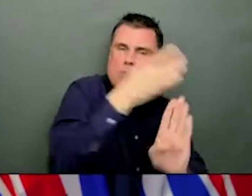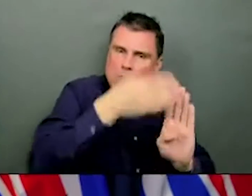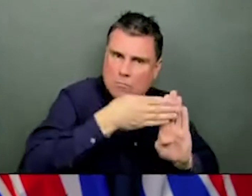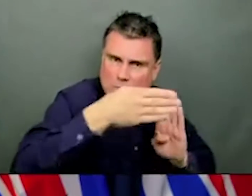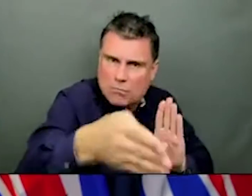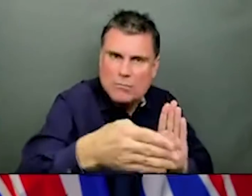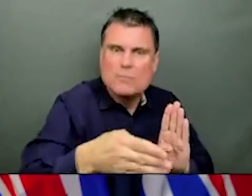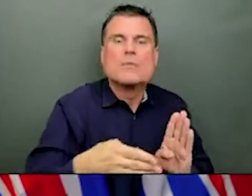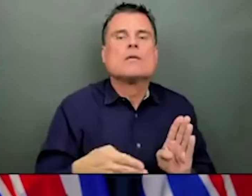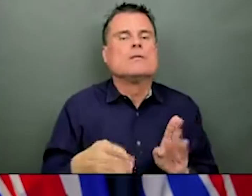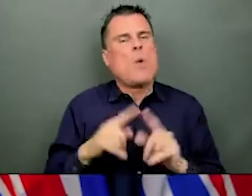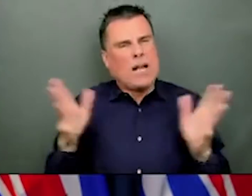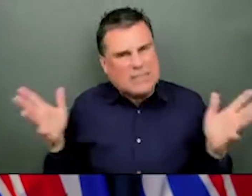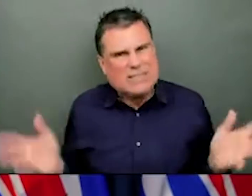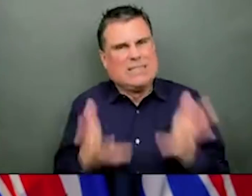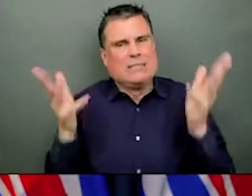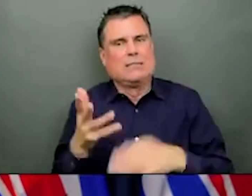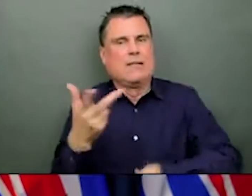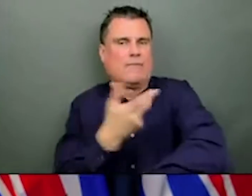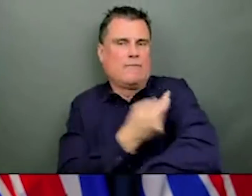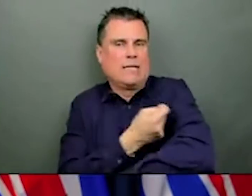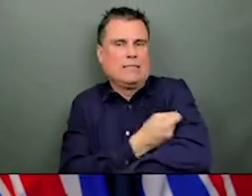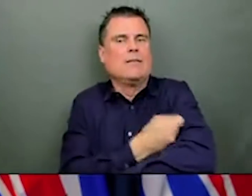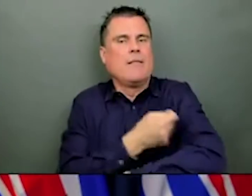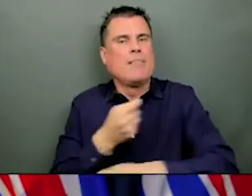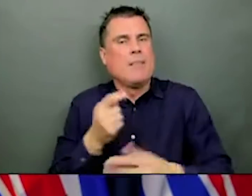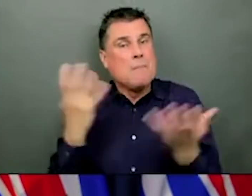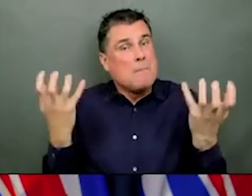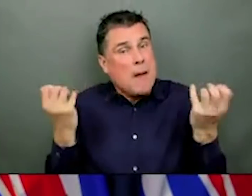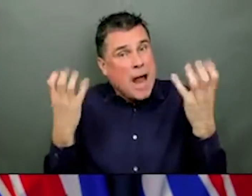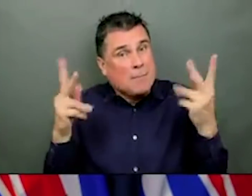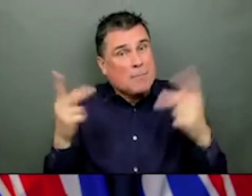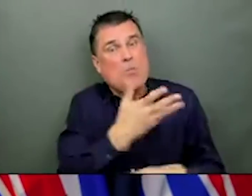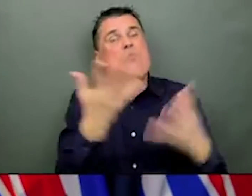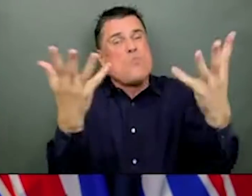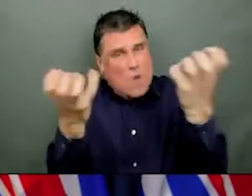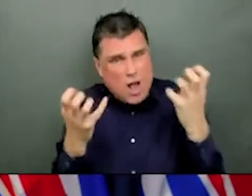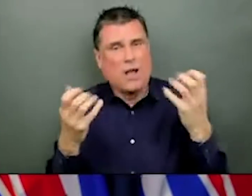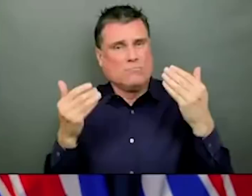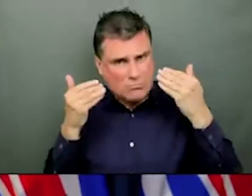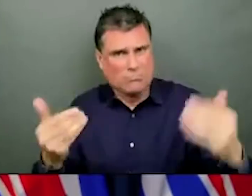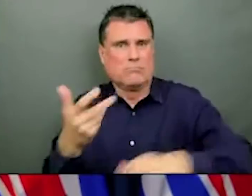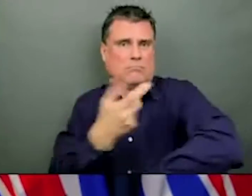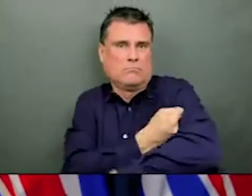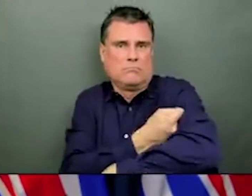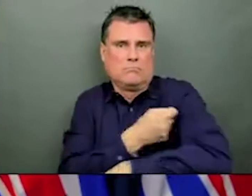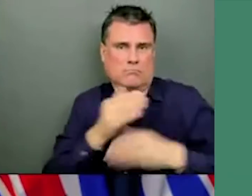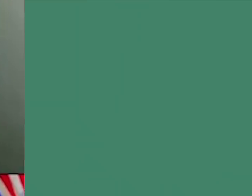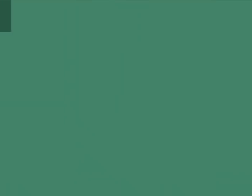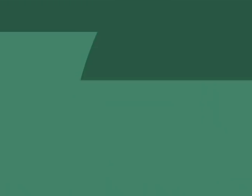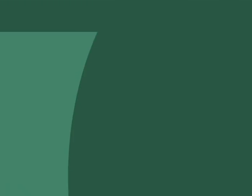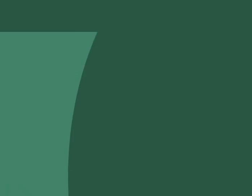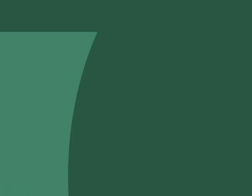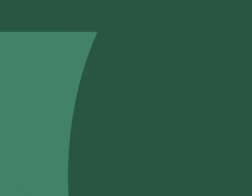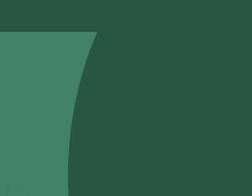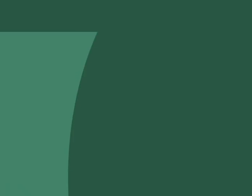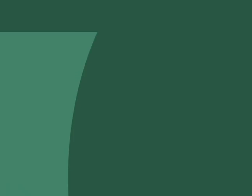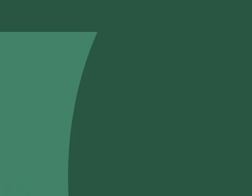Columbians want. And are they frustrated in coastal health by the challenges with the call center? Absolutely. So am I.